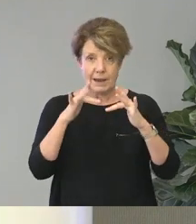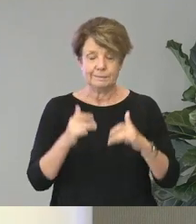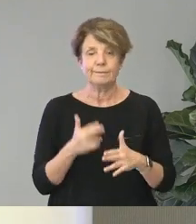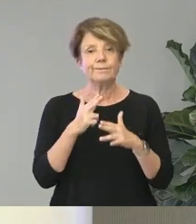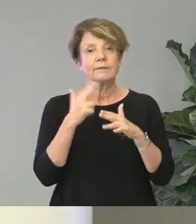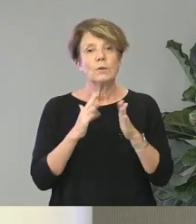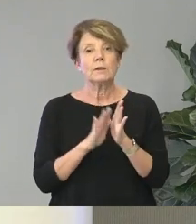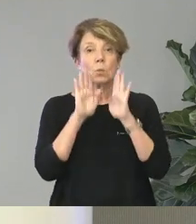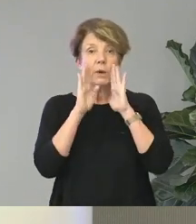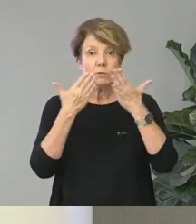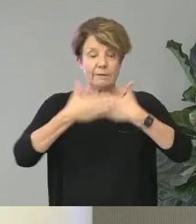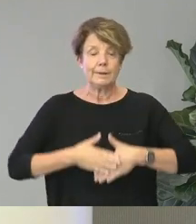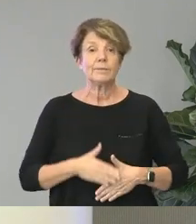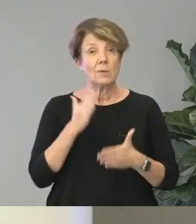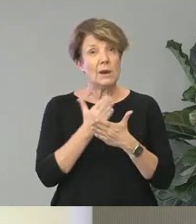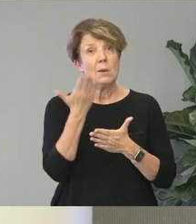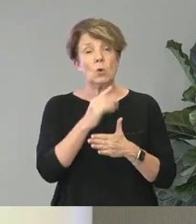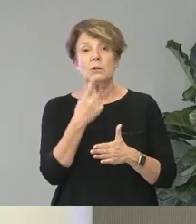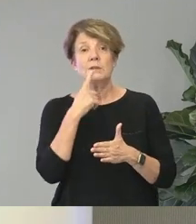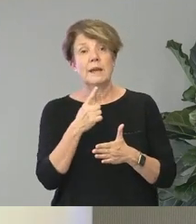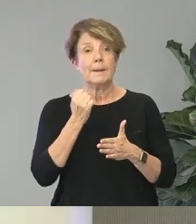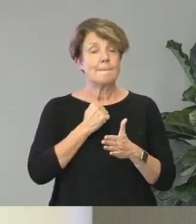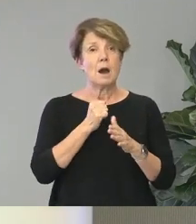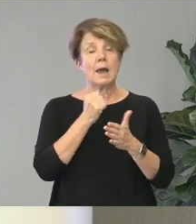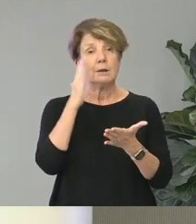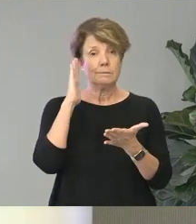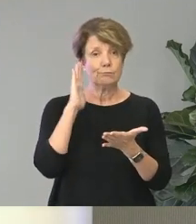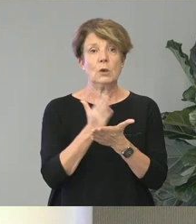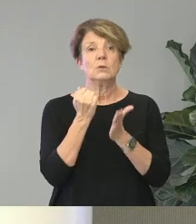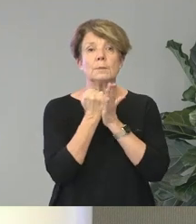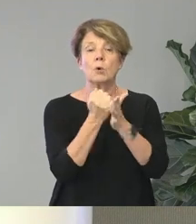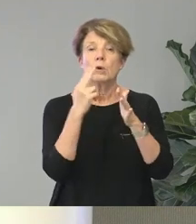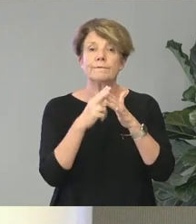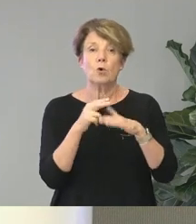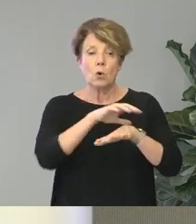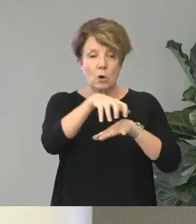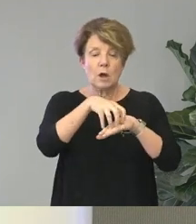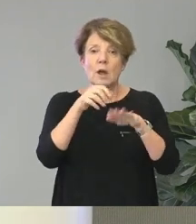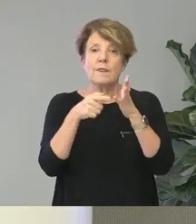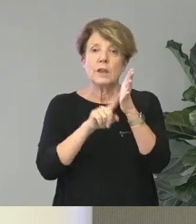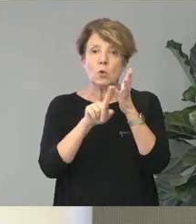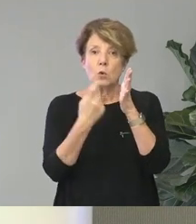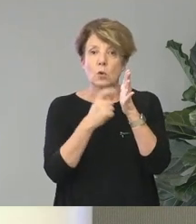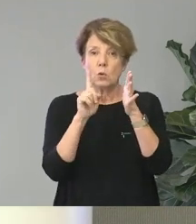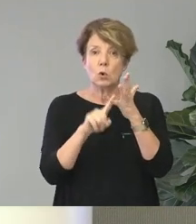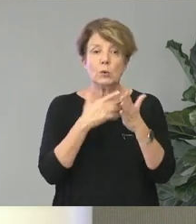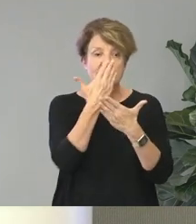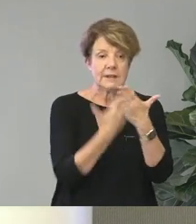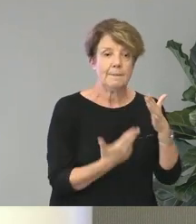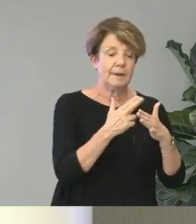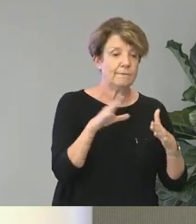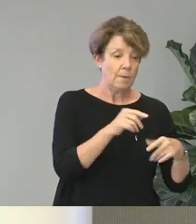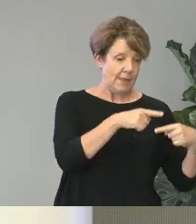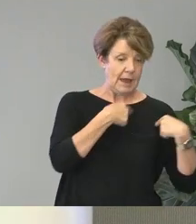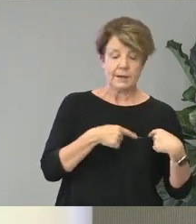I also want to affirm my clear support for the Uluru Statement from the Heart and for a successful referendum to